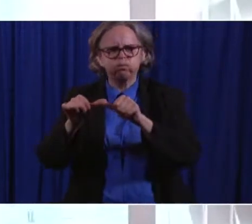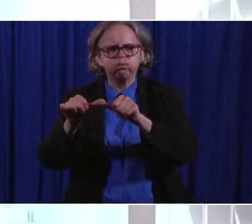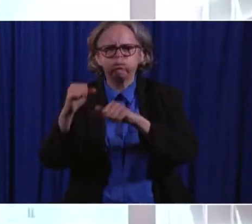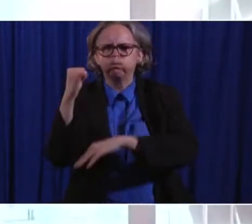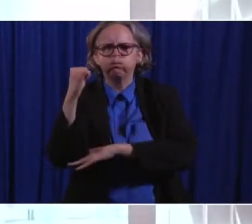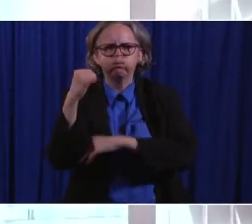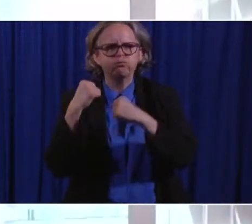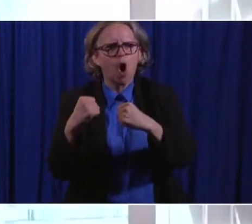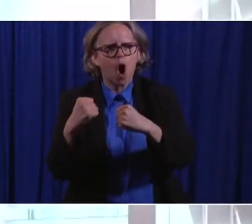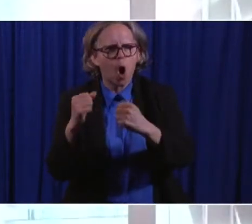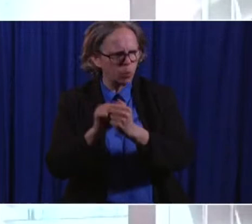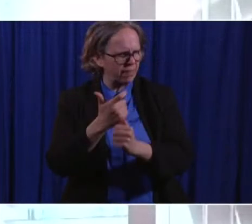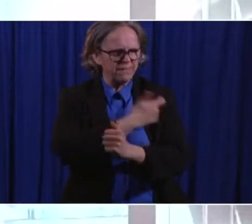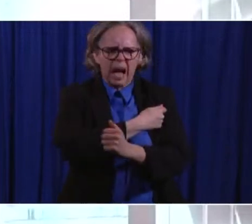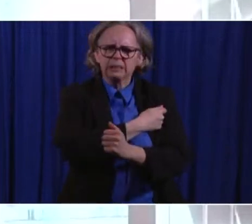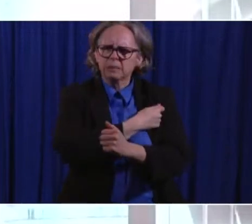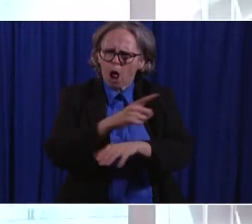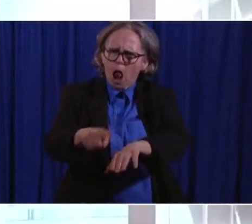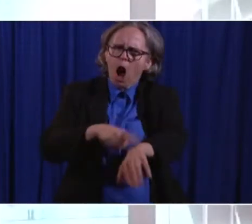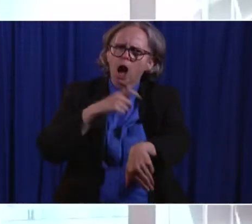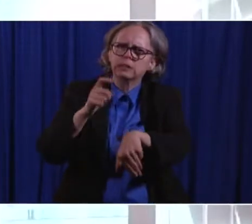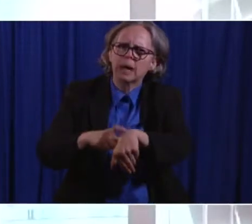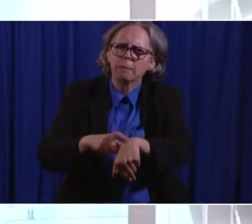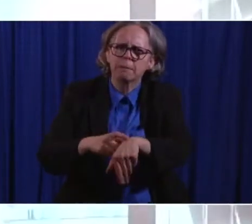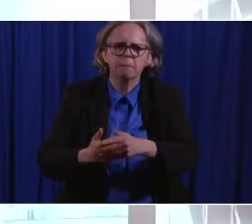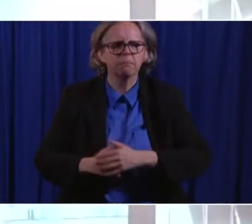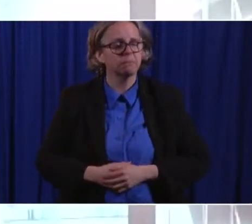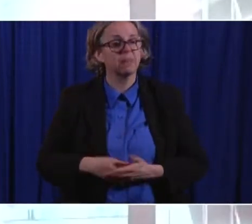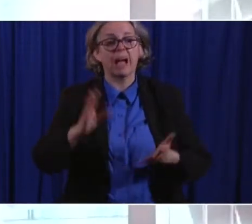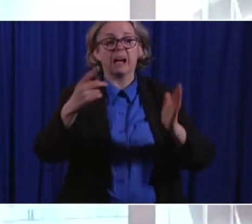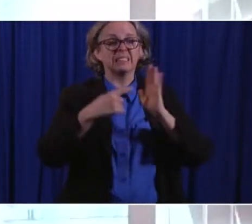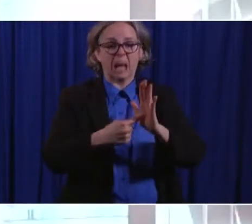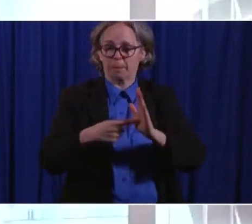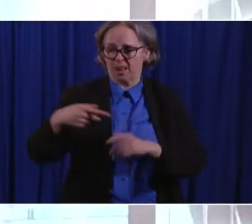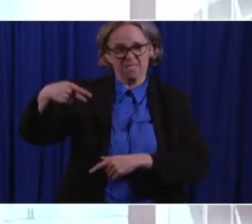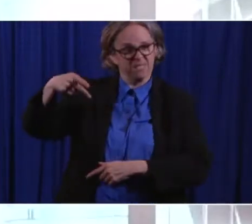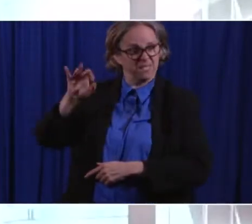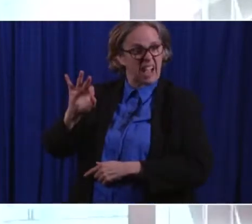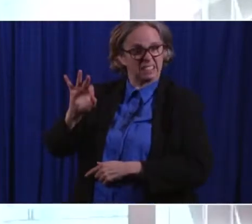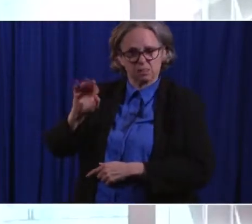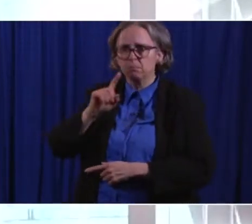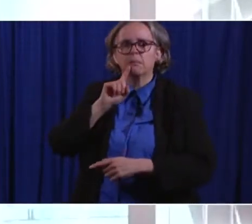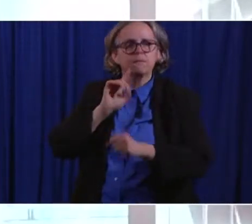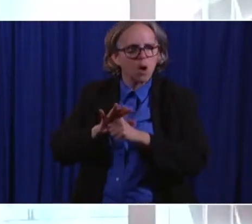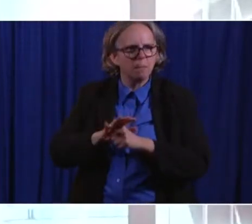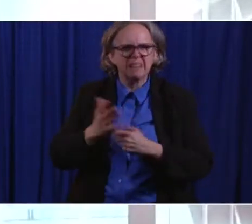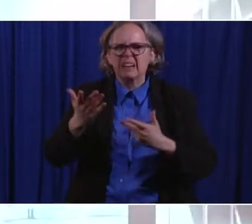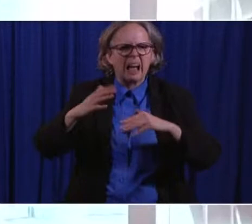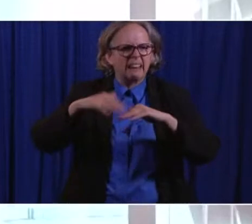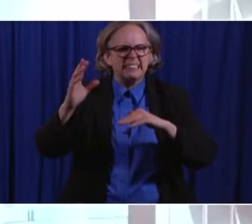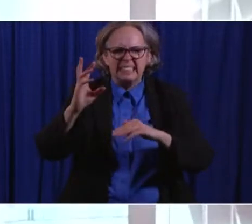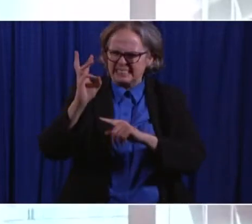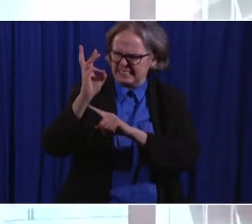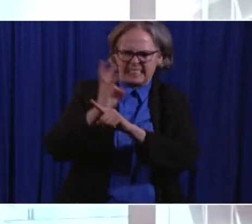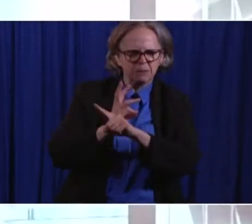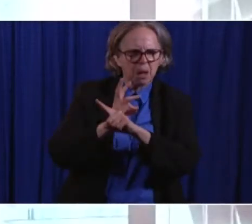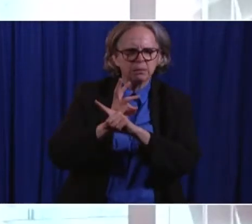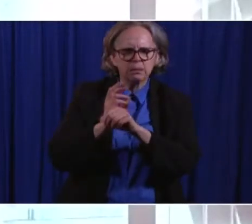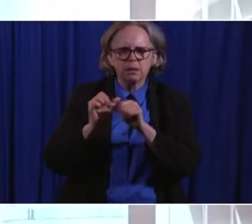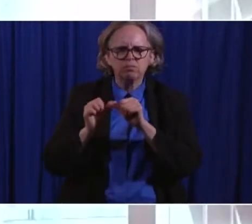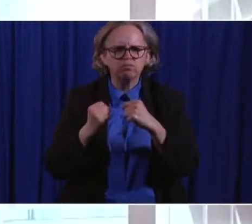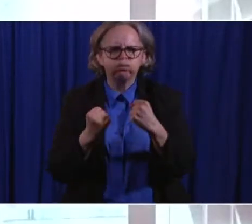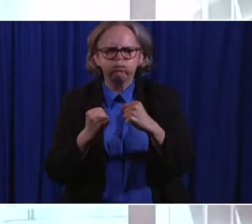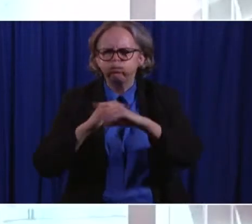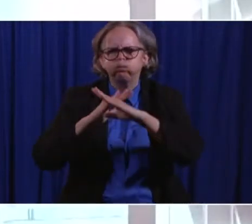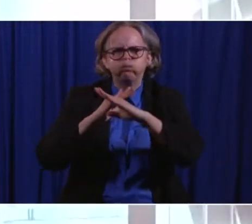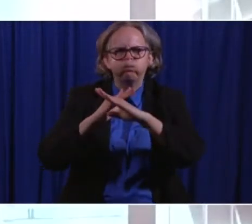have data, for example, with Pfizer confirming 6 months of very solid